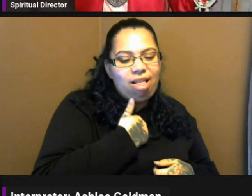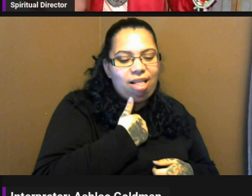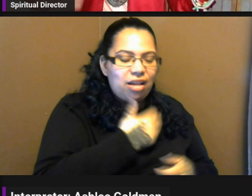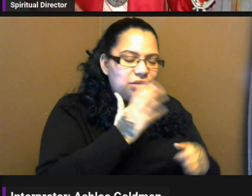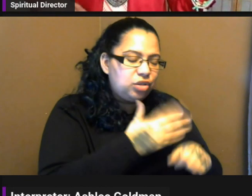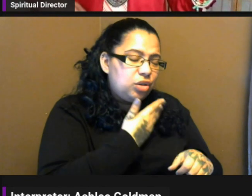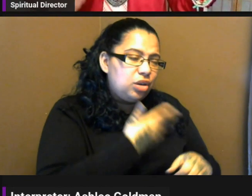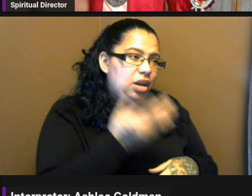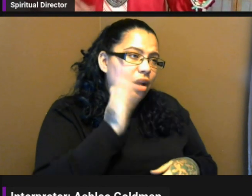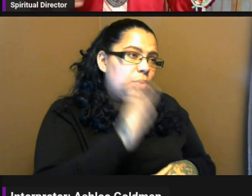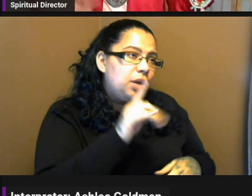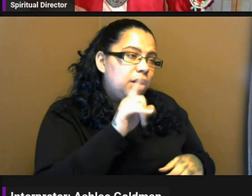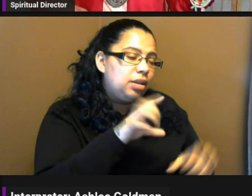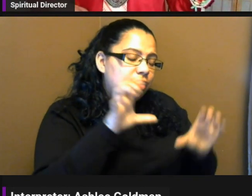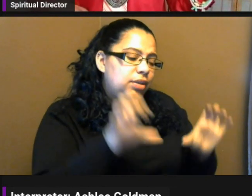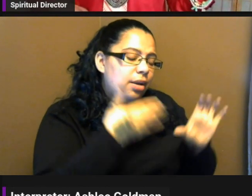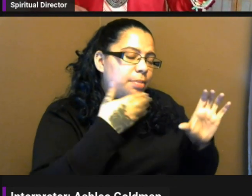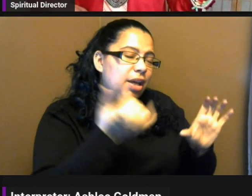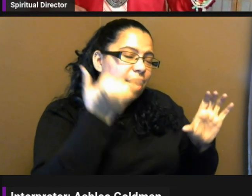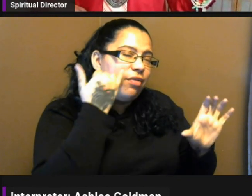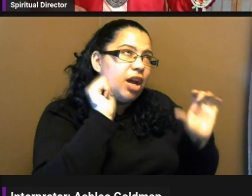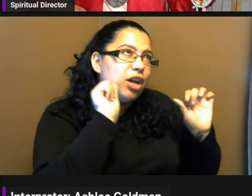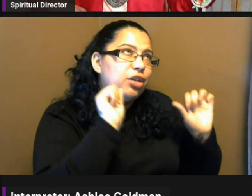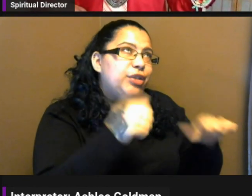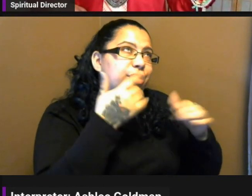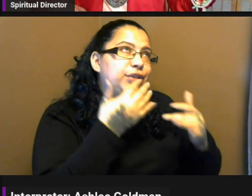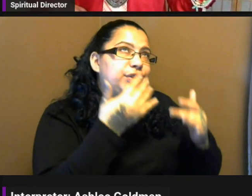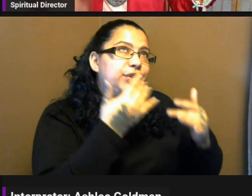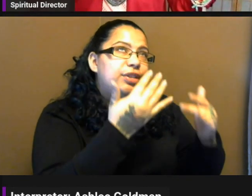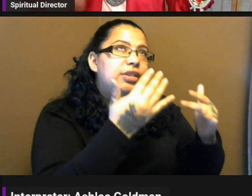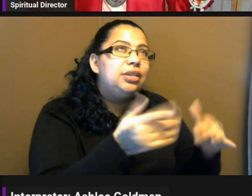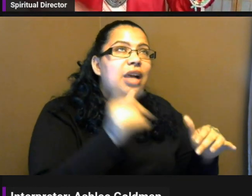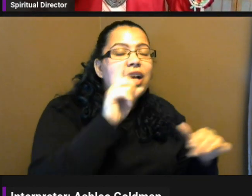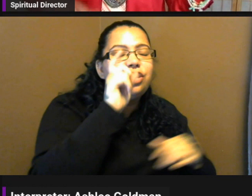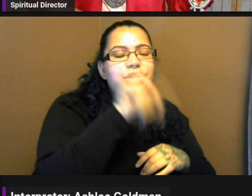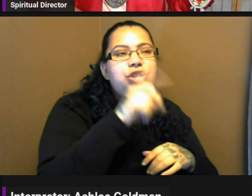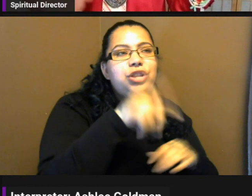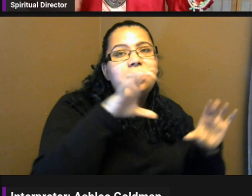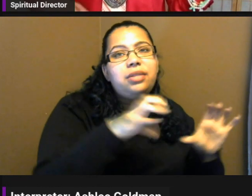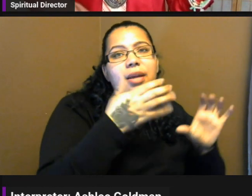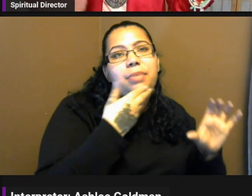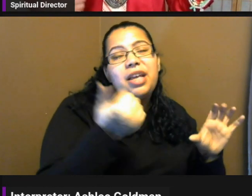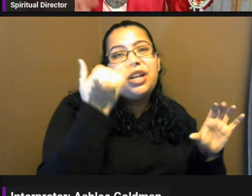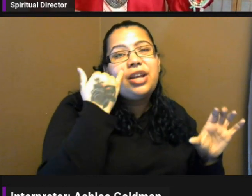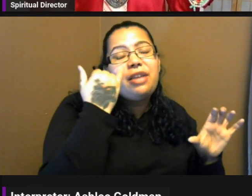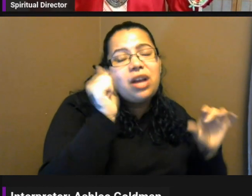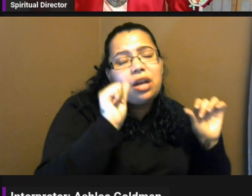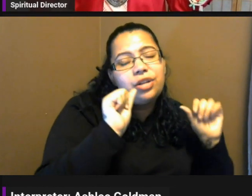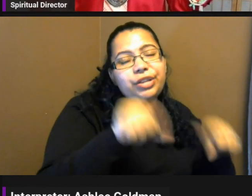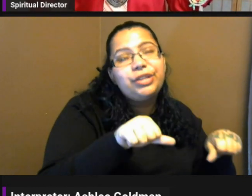I would have done better if I coulda. I should have done better if